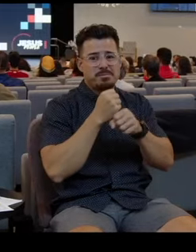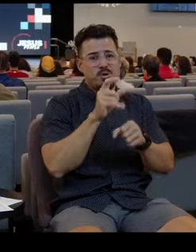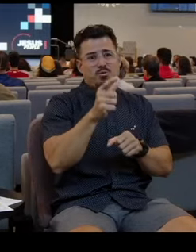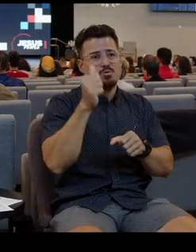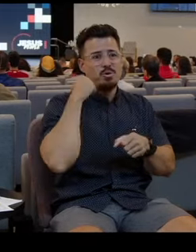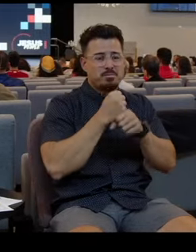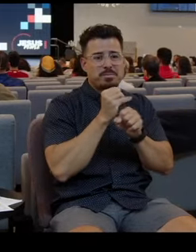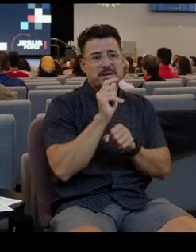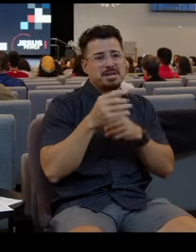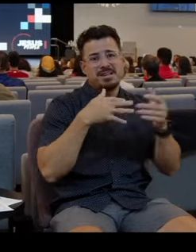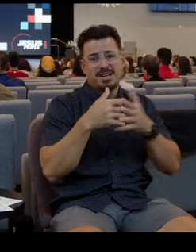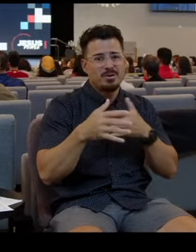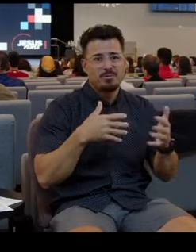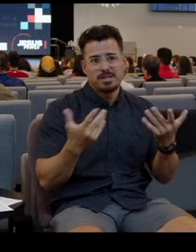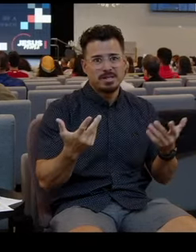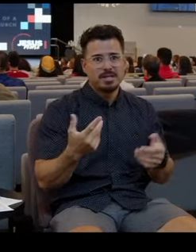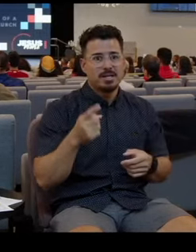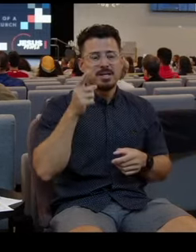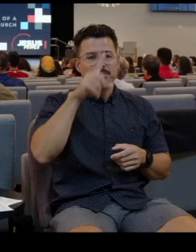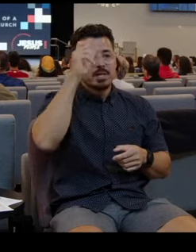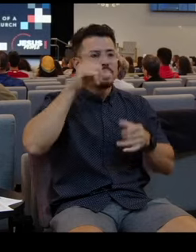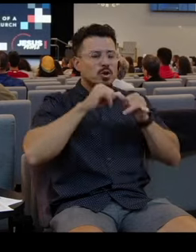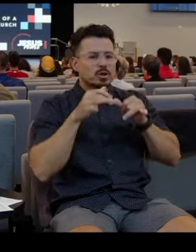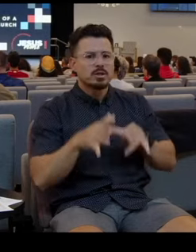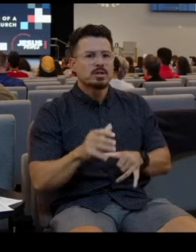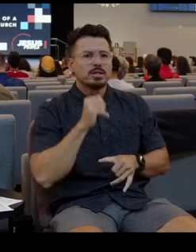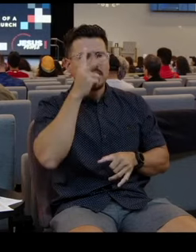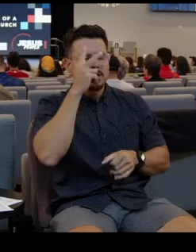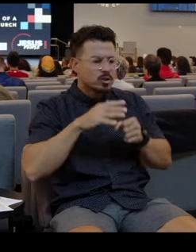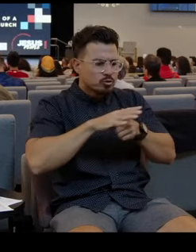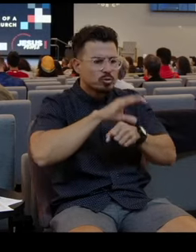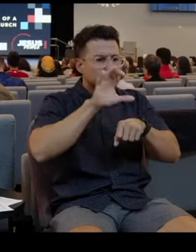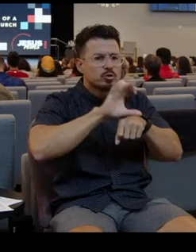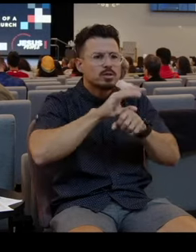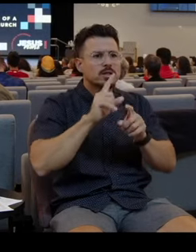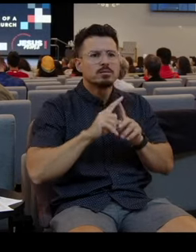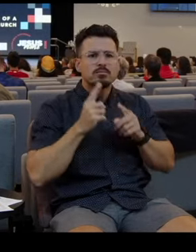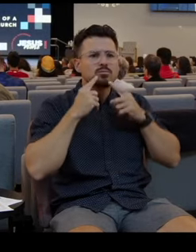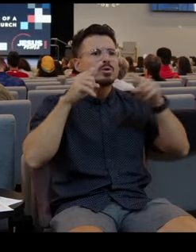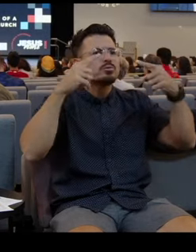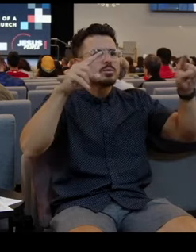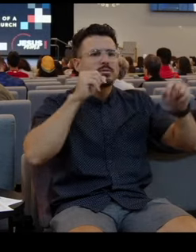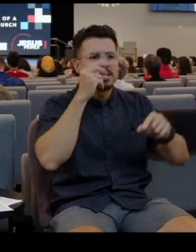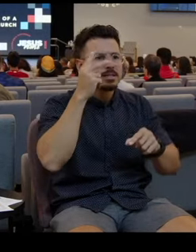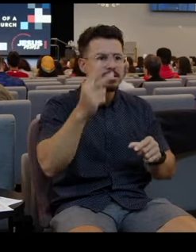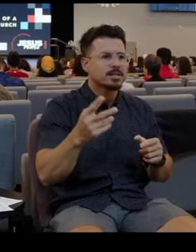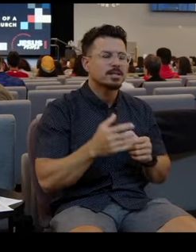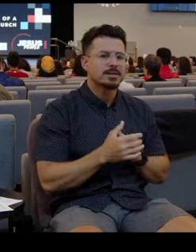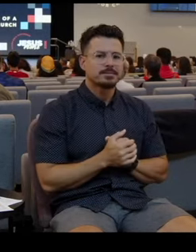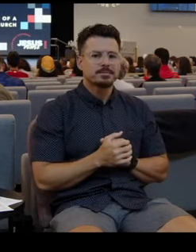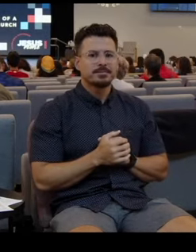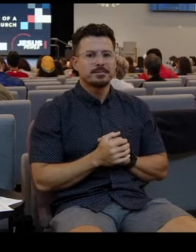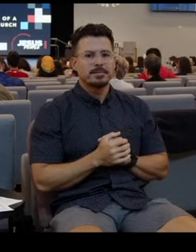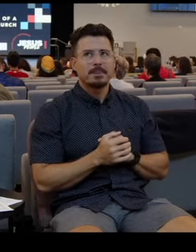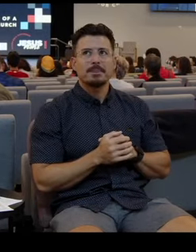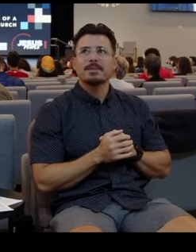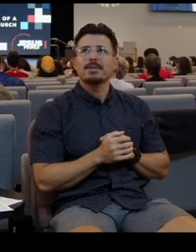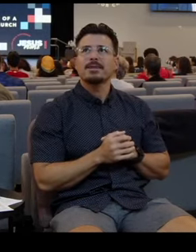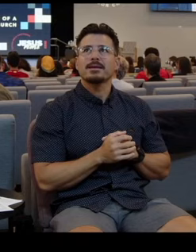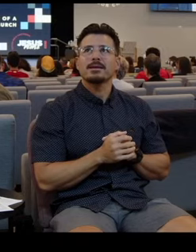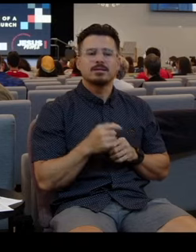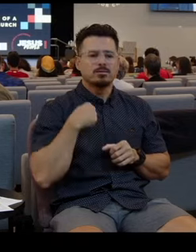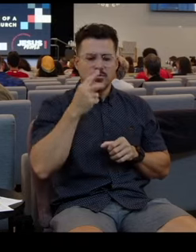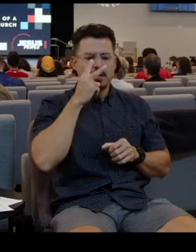the potential of a local church. He didn't see it. We were intoxicated with the sparkling, fragrant wine of possibility.